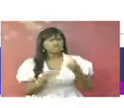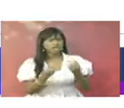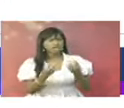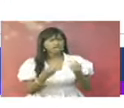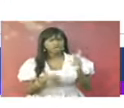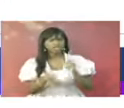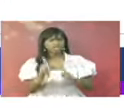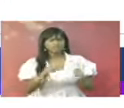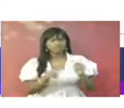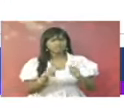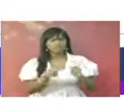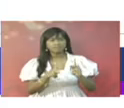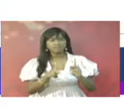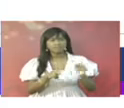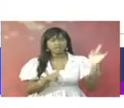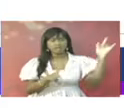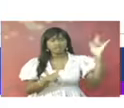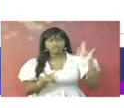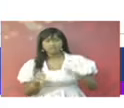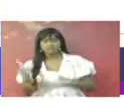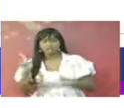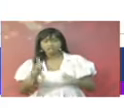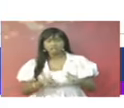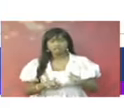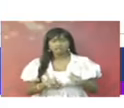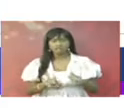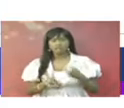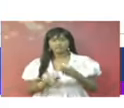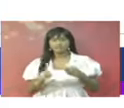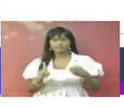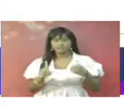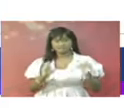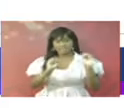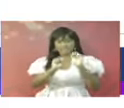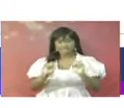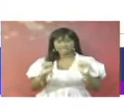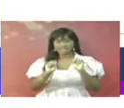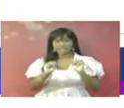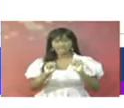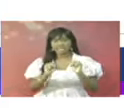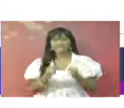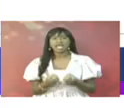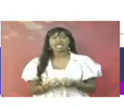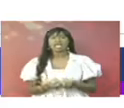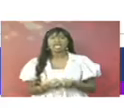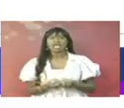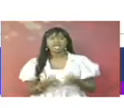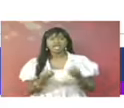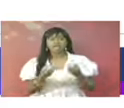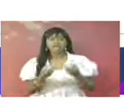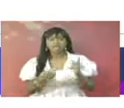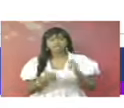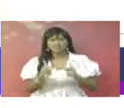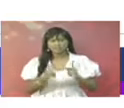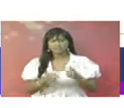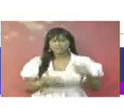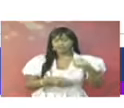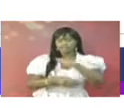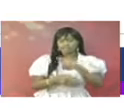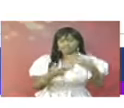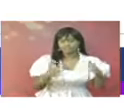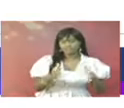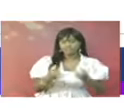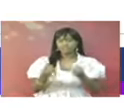persons repatriated since Saturday's border reopening, as well as disaggregate vaccinated and non-vaccinated persons among